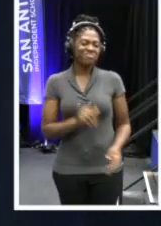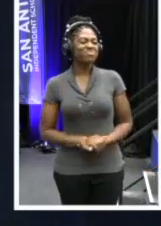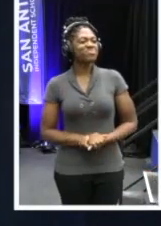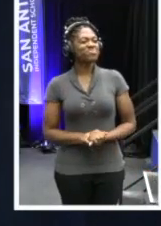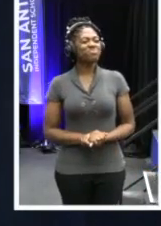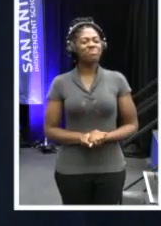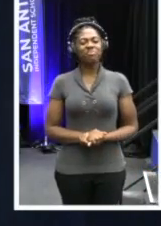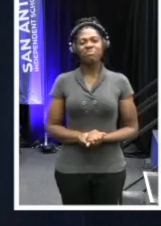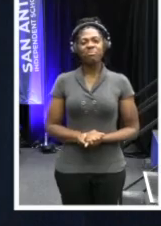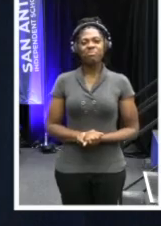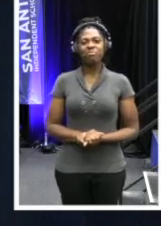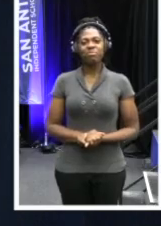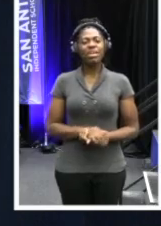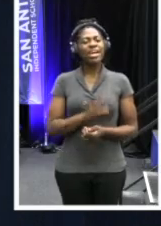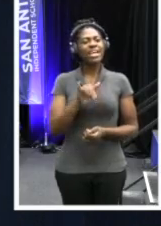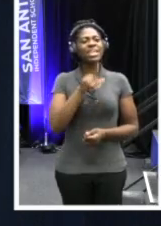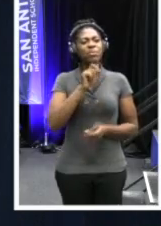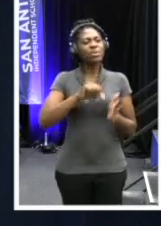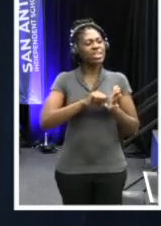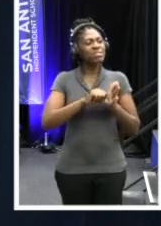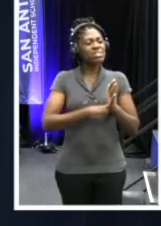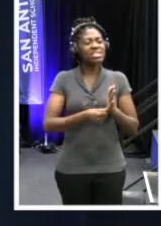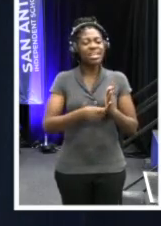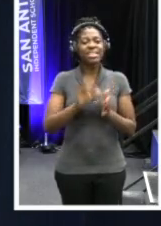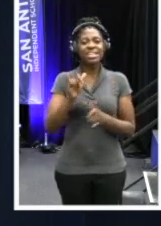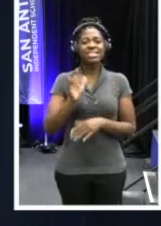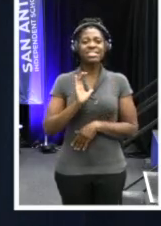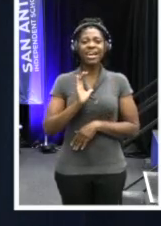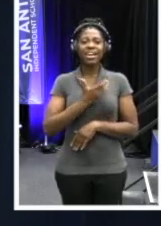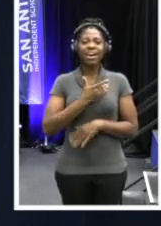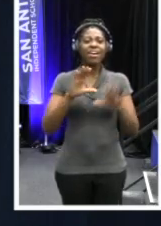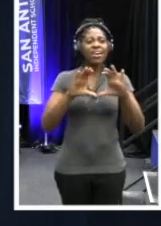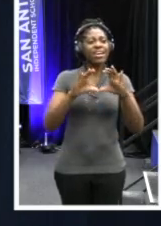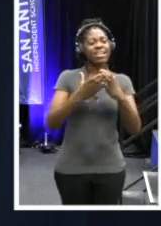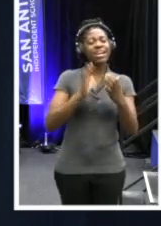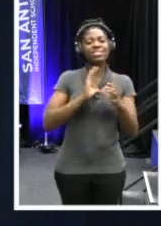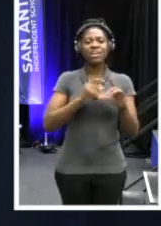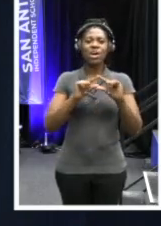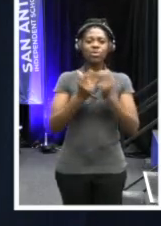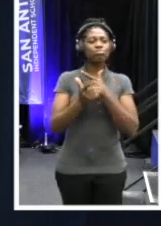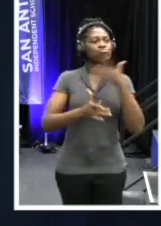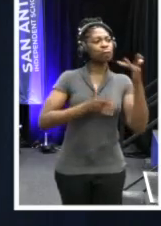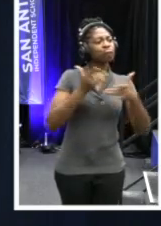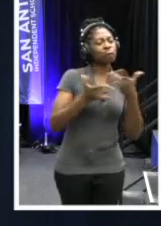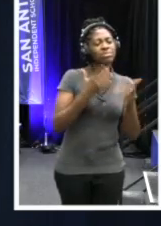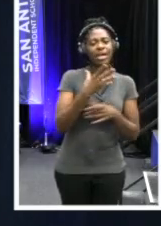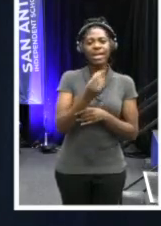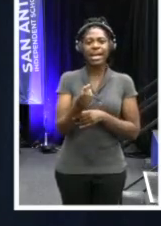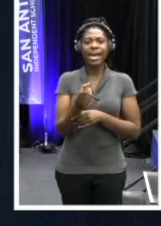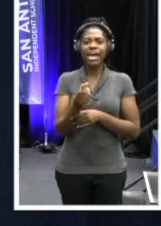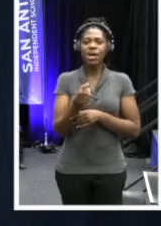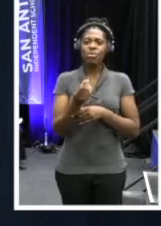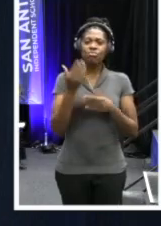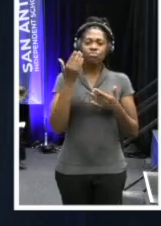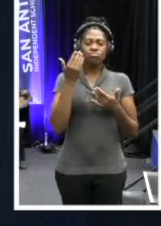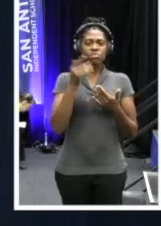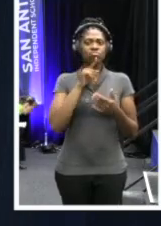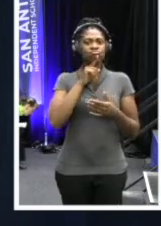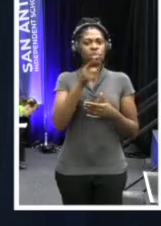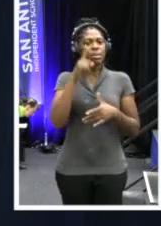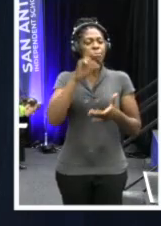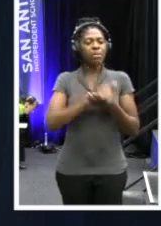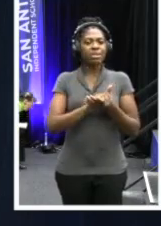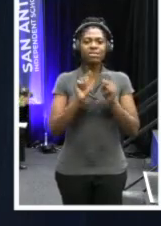This not only emphasizes that we are an incredibly spirited class, but it highlights our dedication to teamwork and the genuine passion we have for our